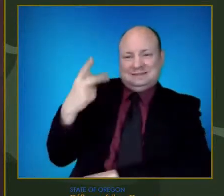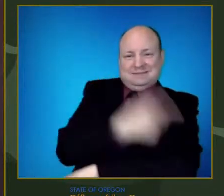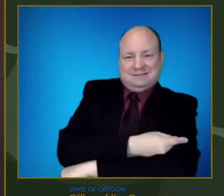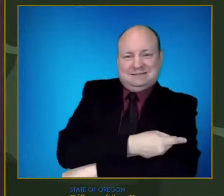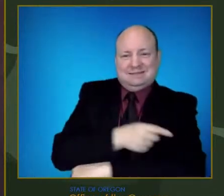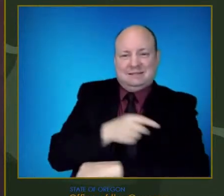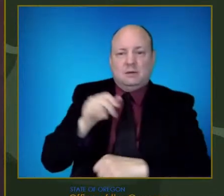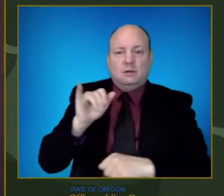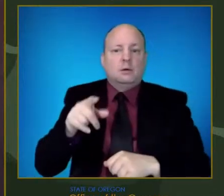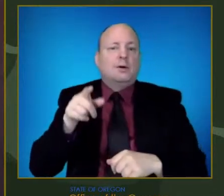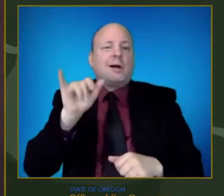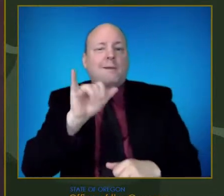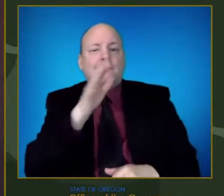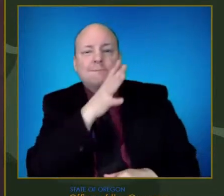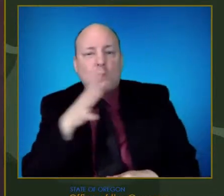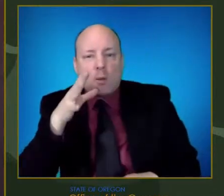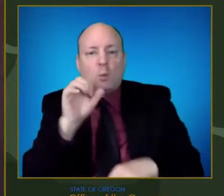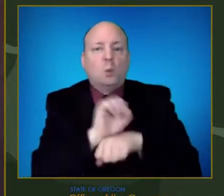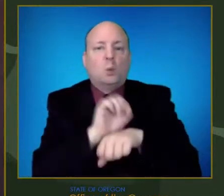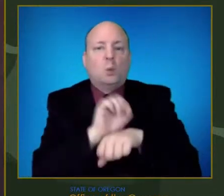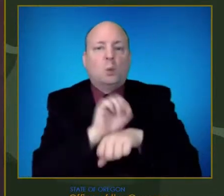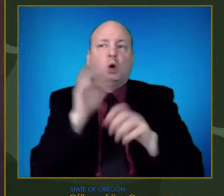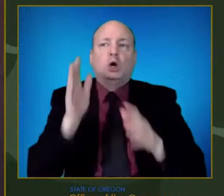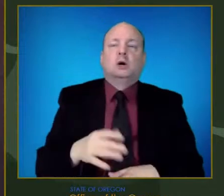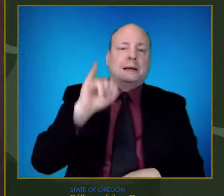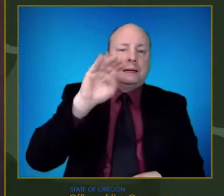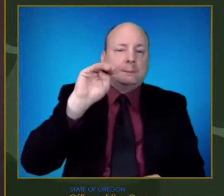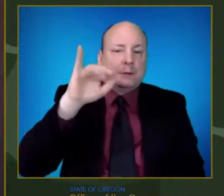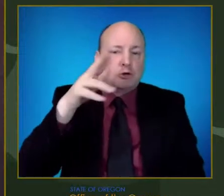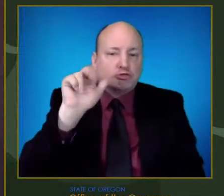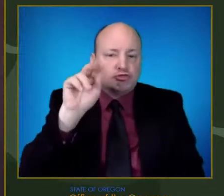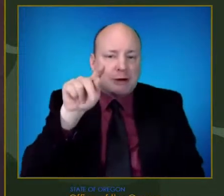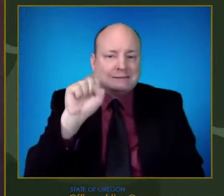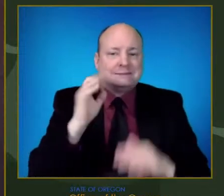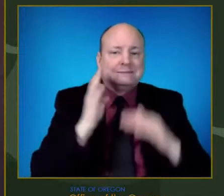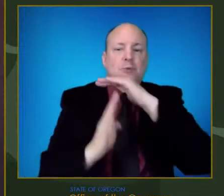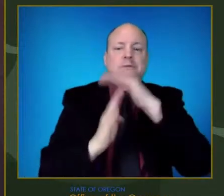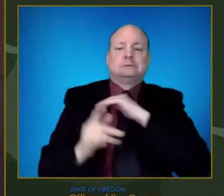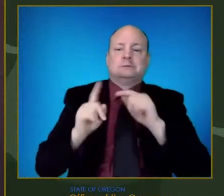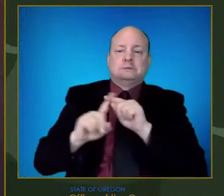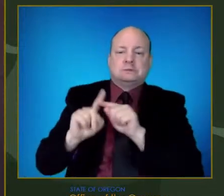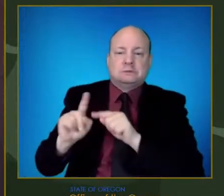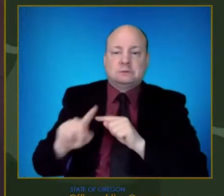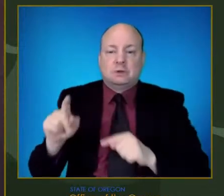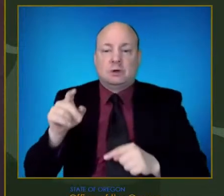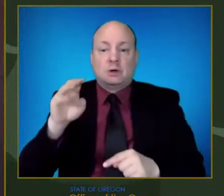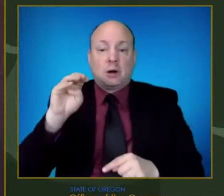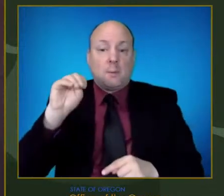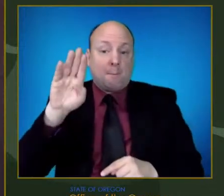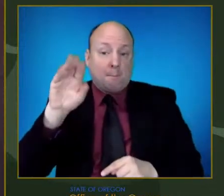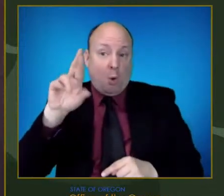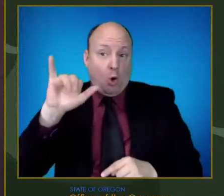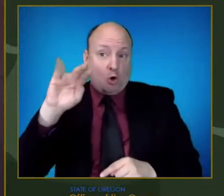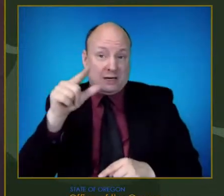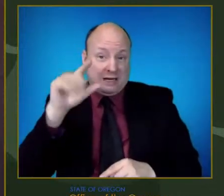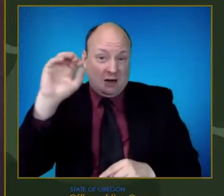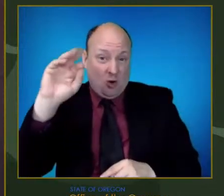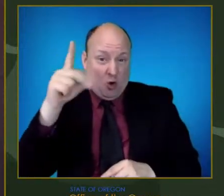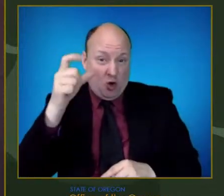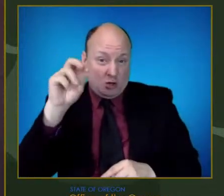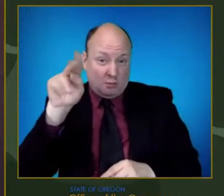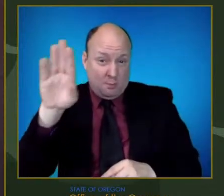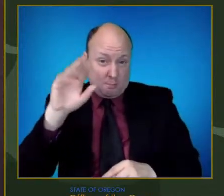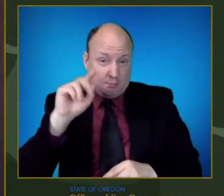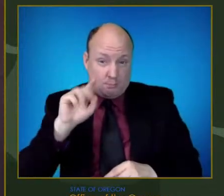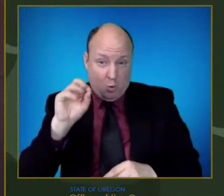Boring, an agricultural nursery teamed up with their health insurance company and the local Costco